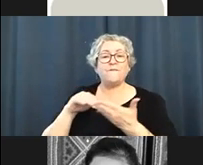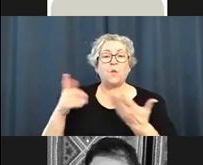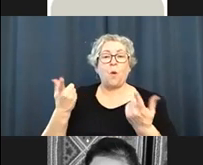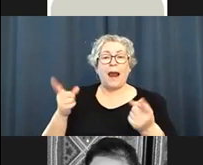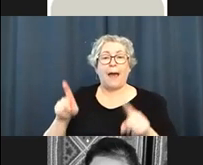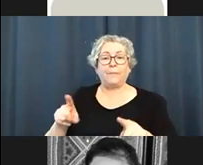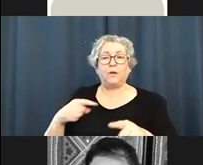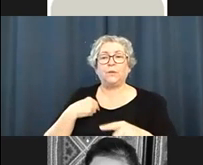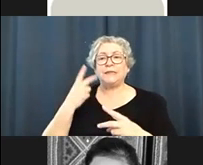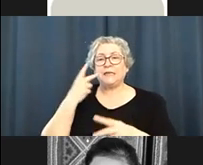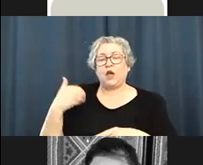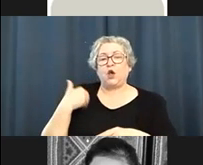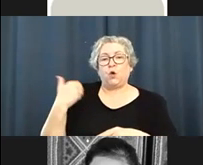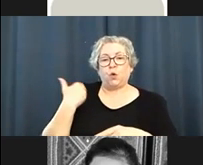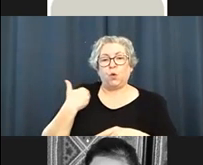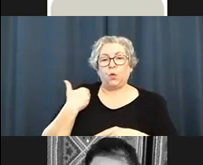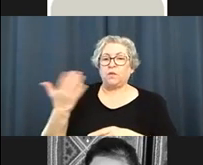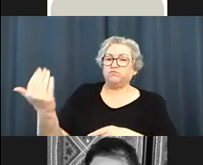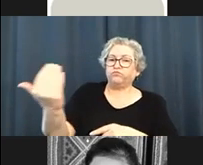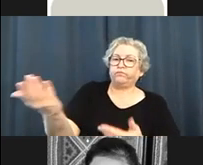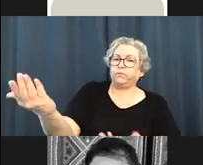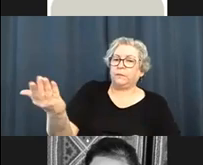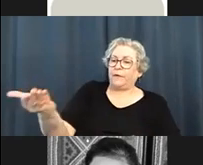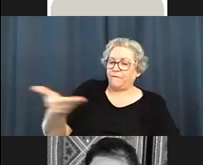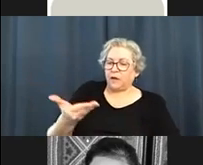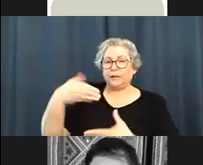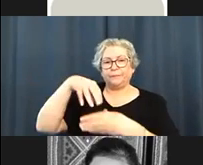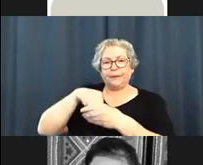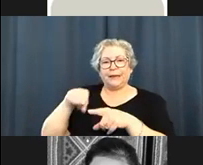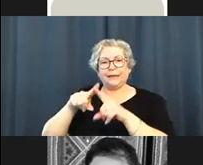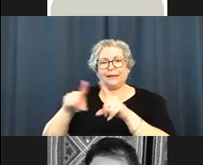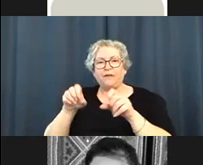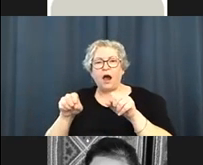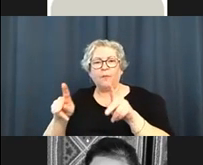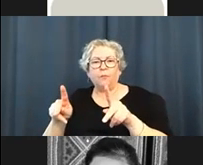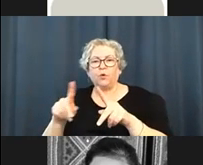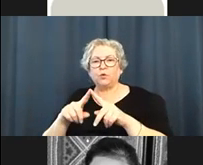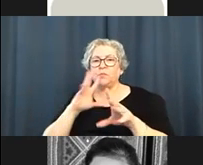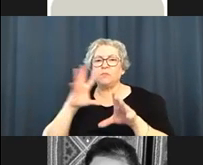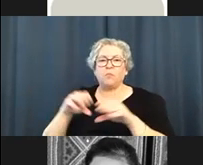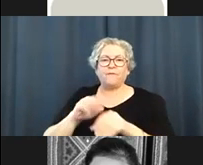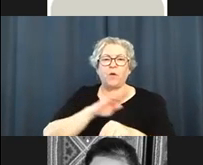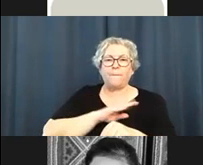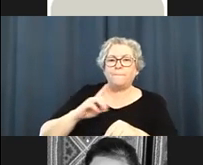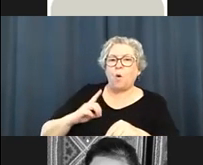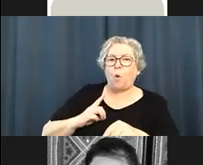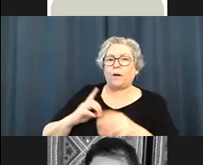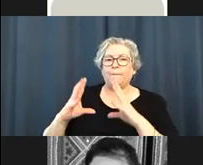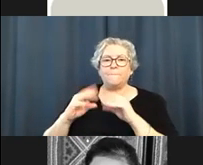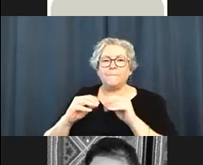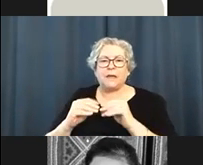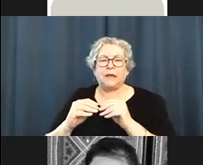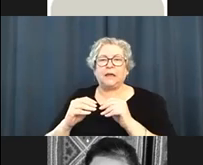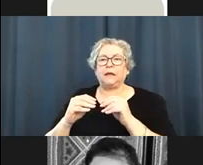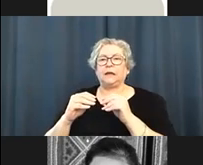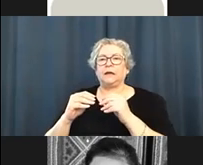we see a youth and invite them to an opportunity to be on an advisory board or be a part of a program and do that